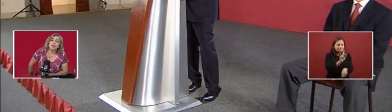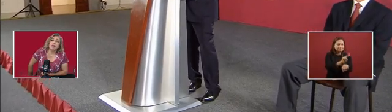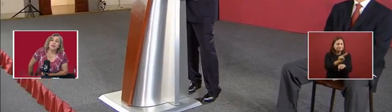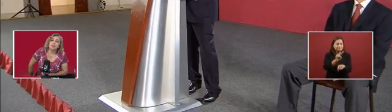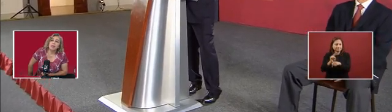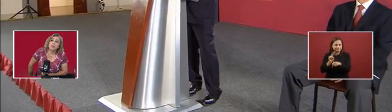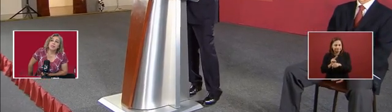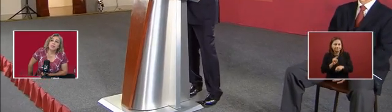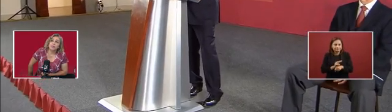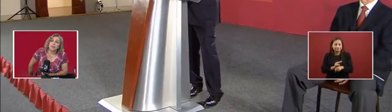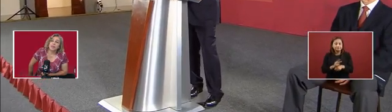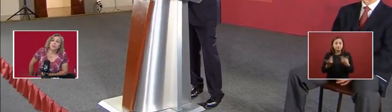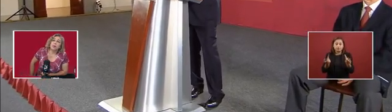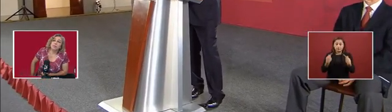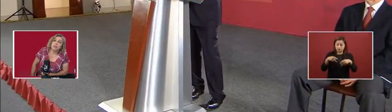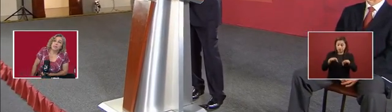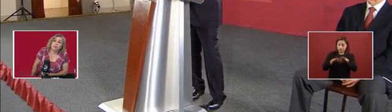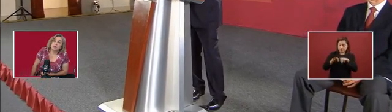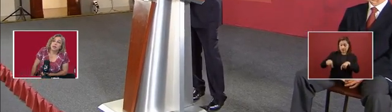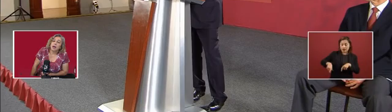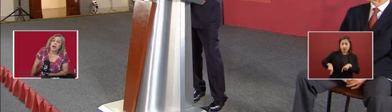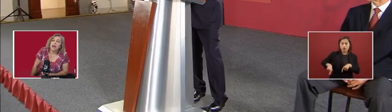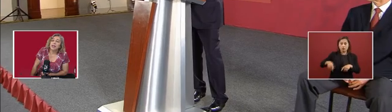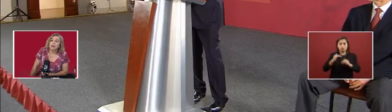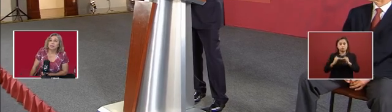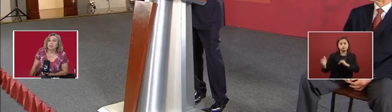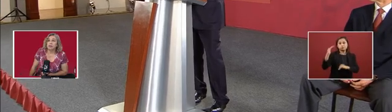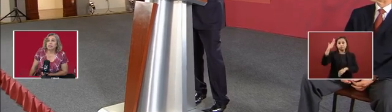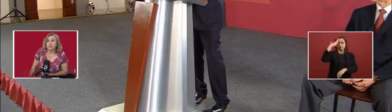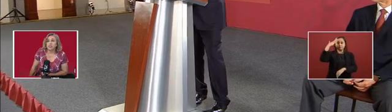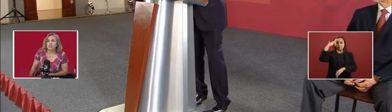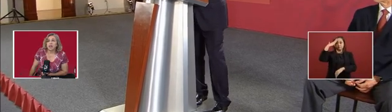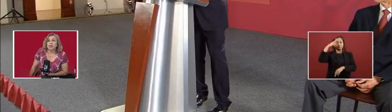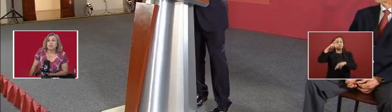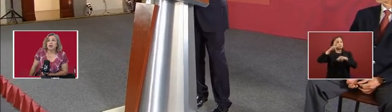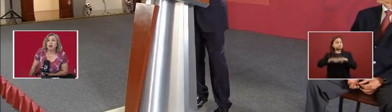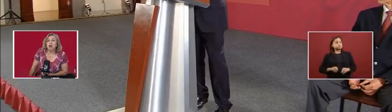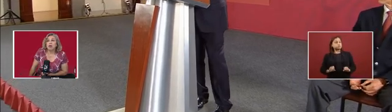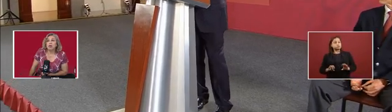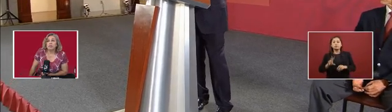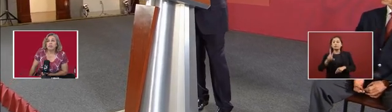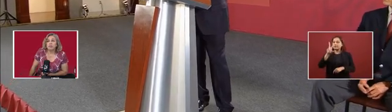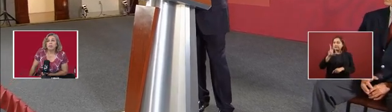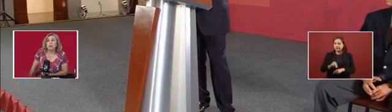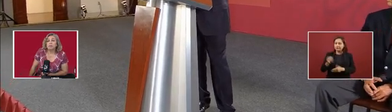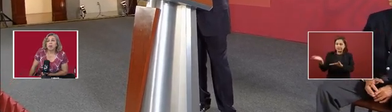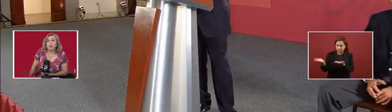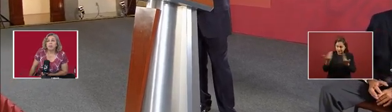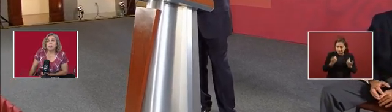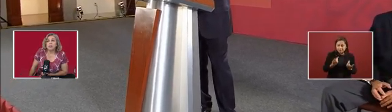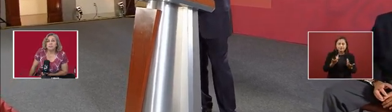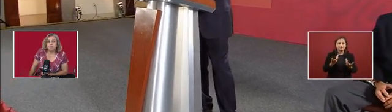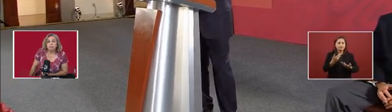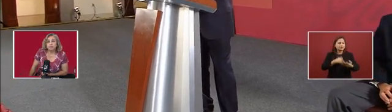they have one they keep moving it from one office to another. It takes too